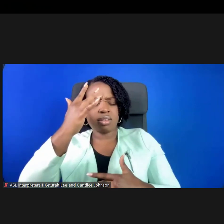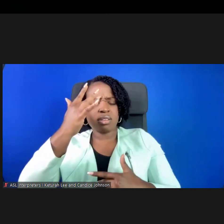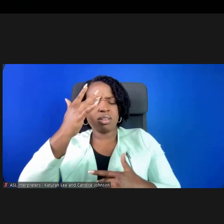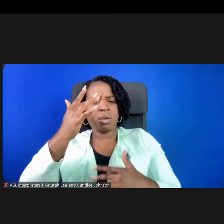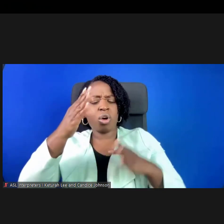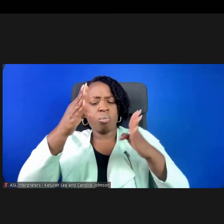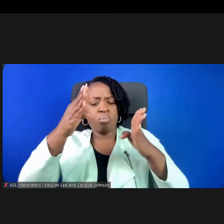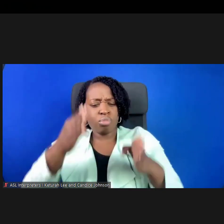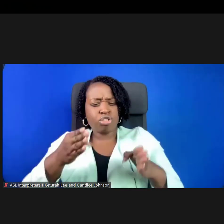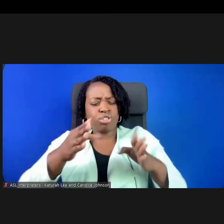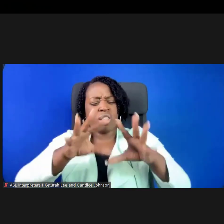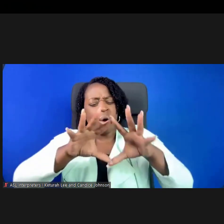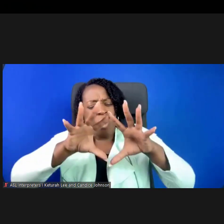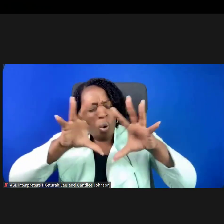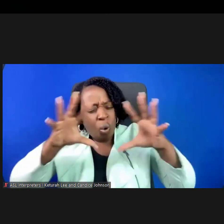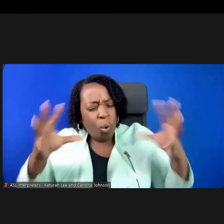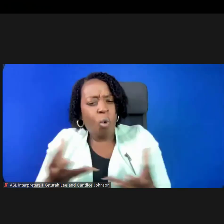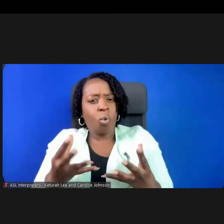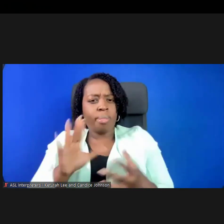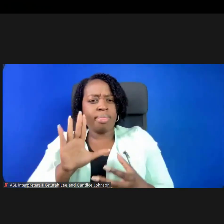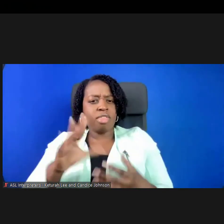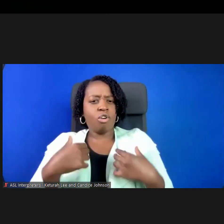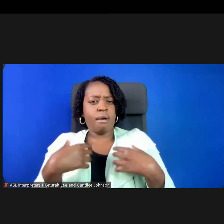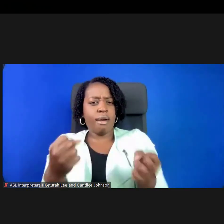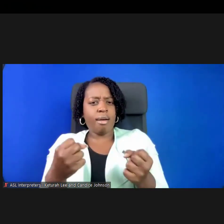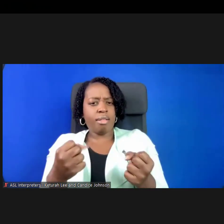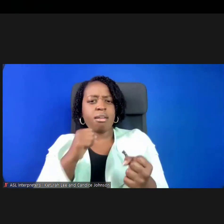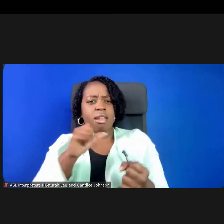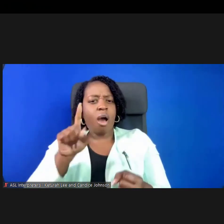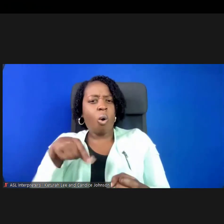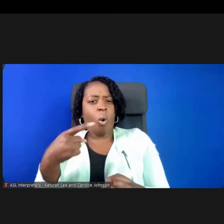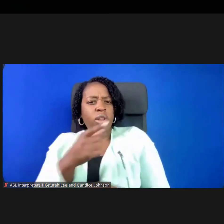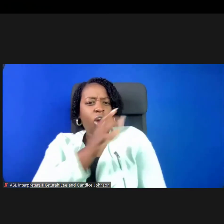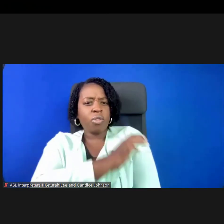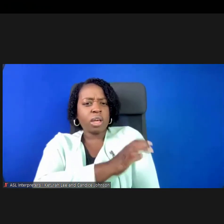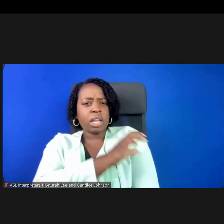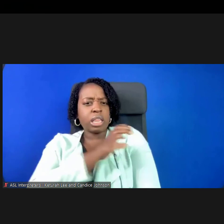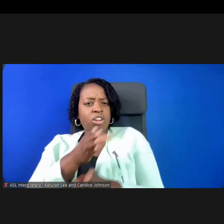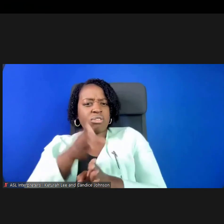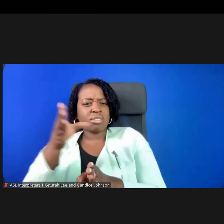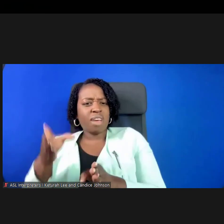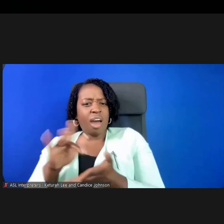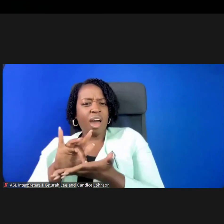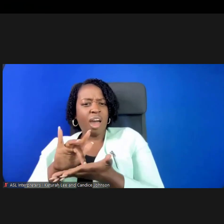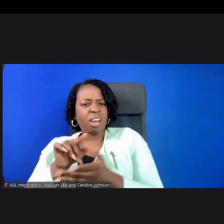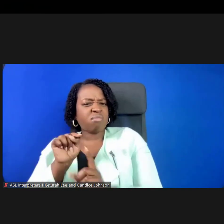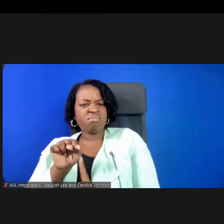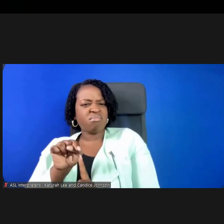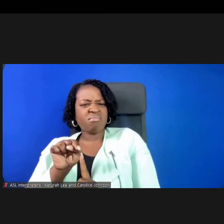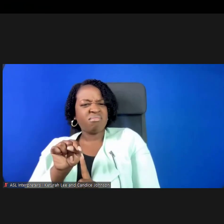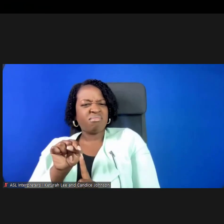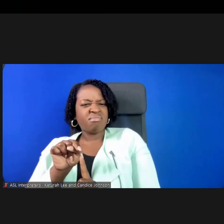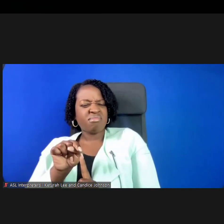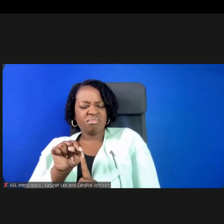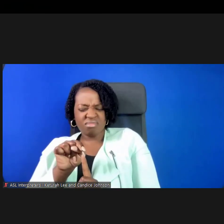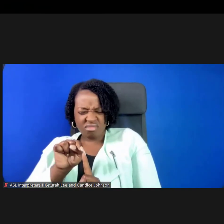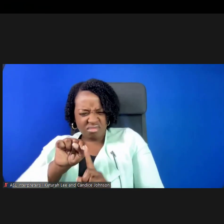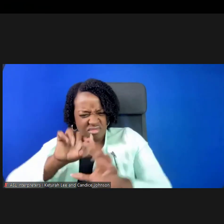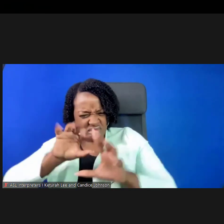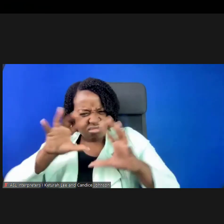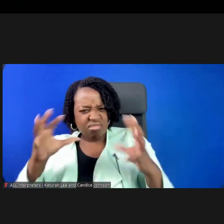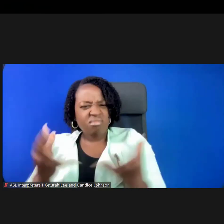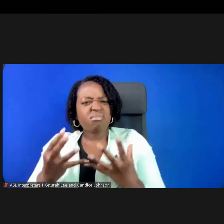that, for me, that really is acknowledging that our health is impacted by